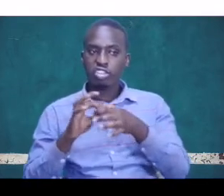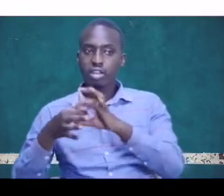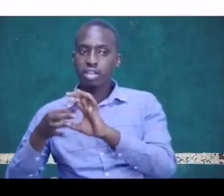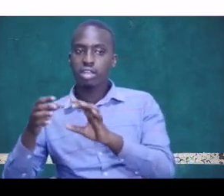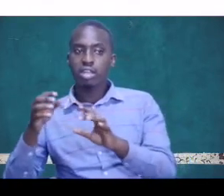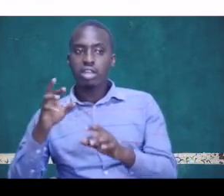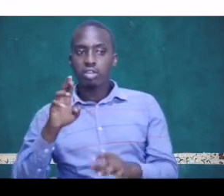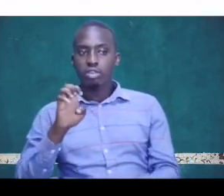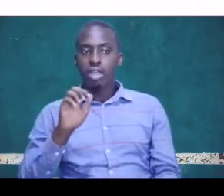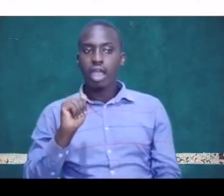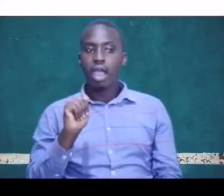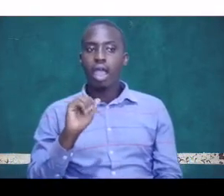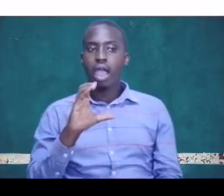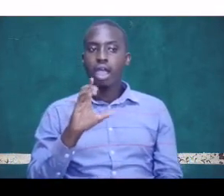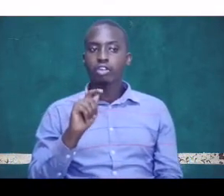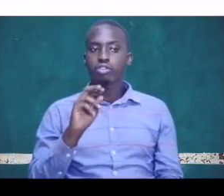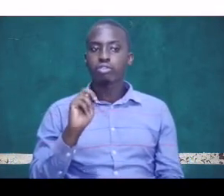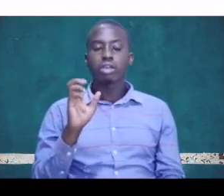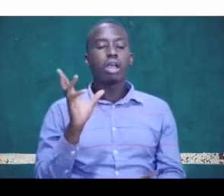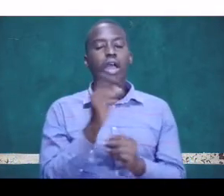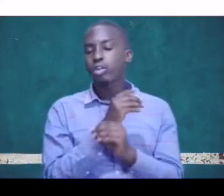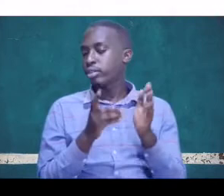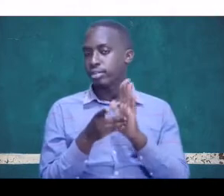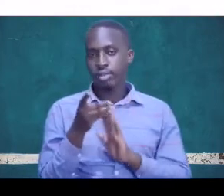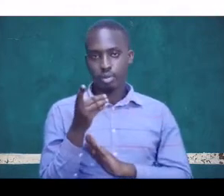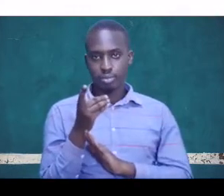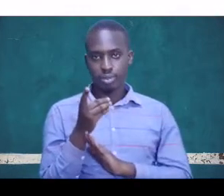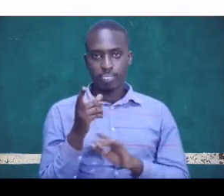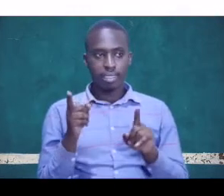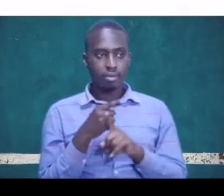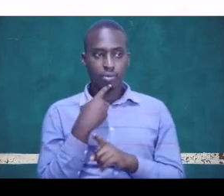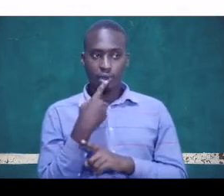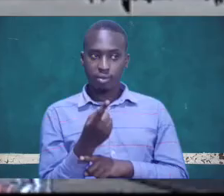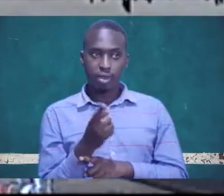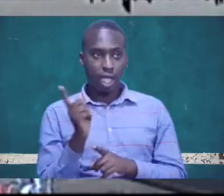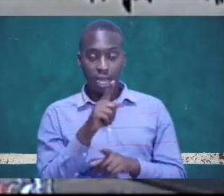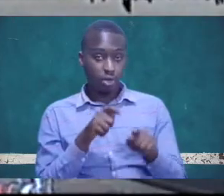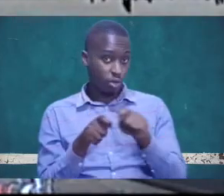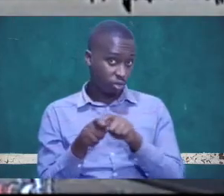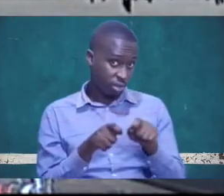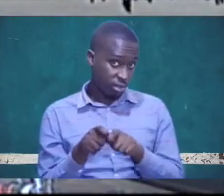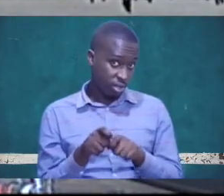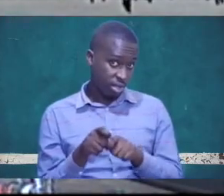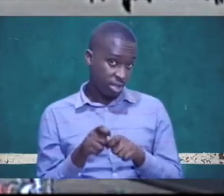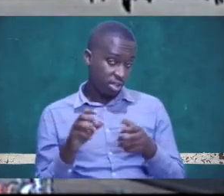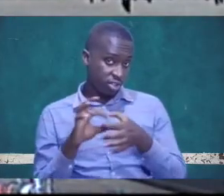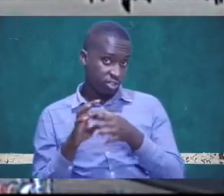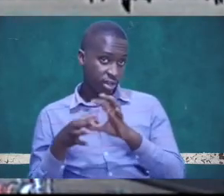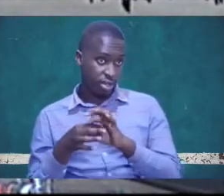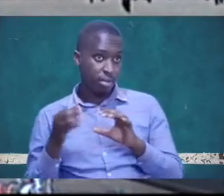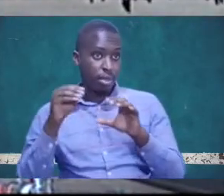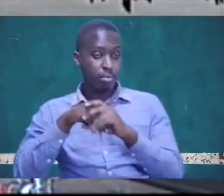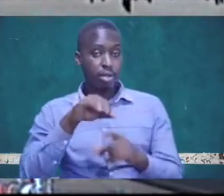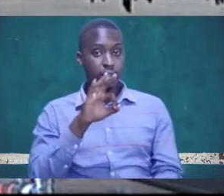develop. Remember what we have said. We have said that the uncontrolled chain reaction into the fission